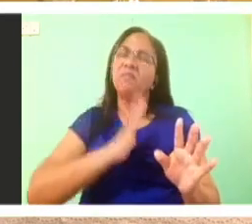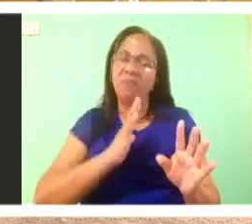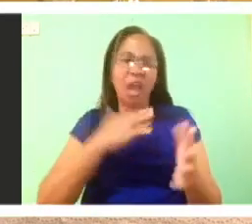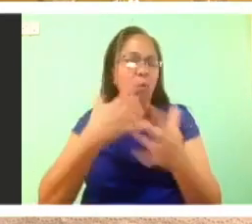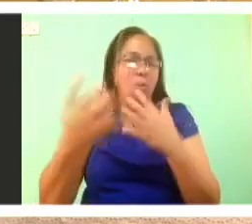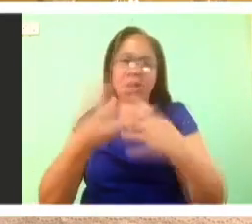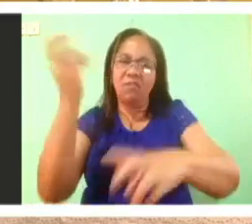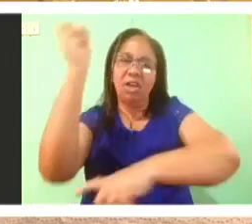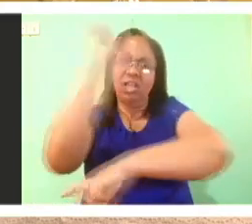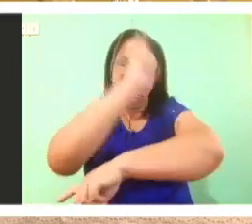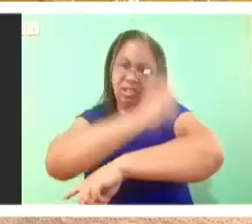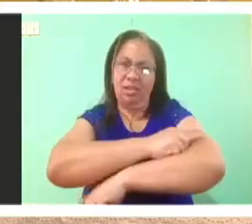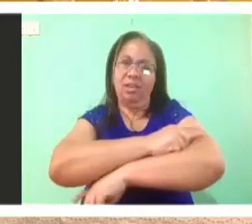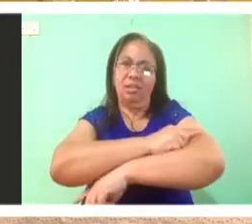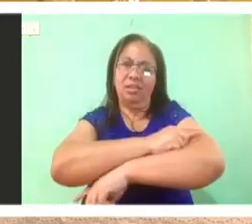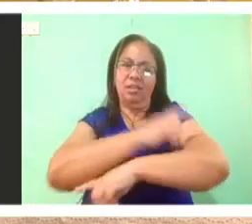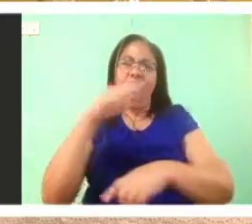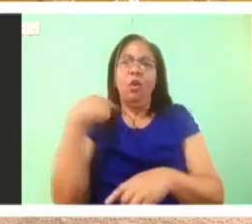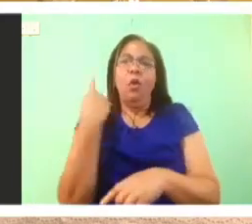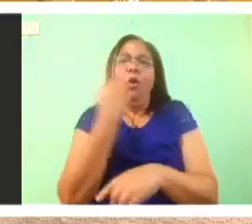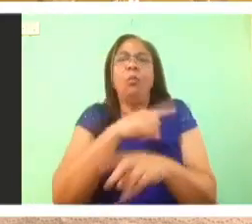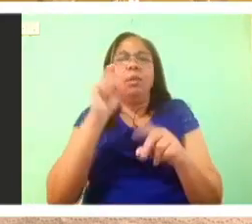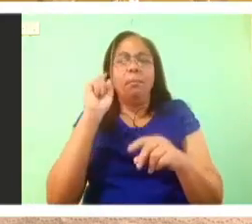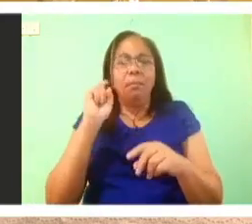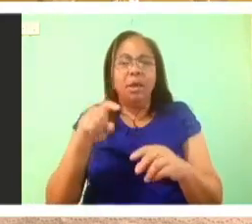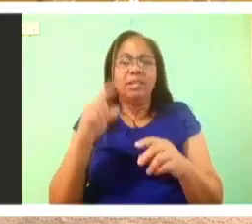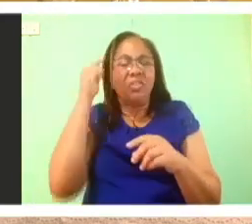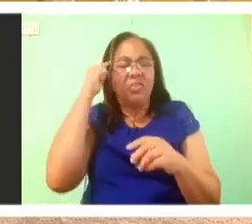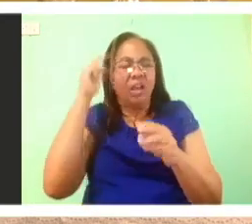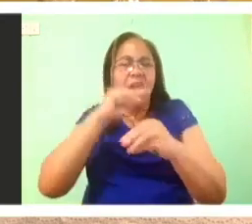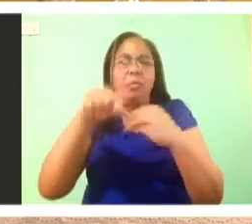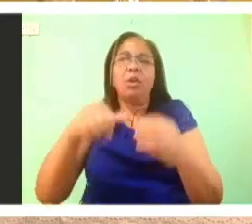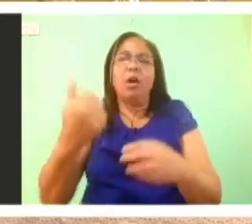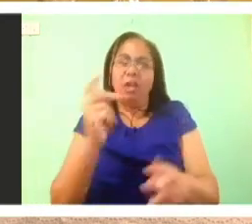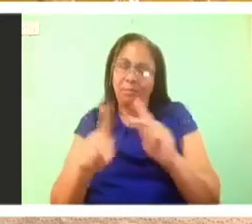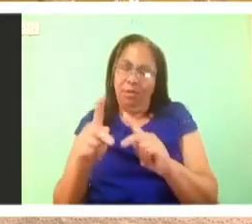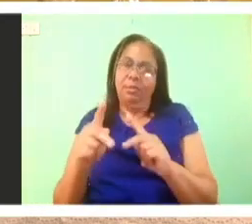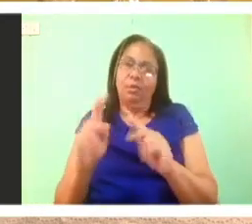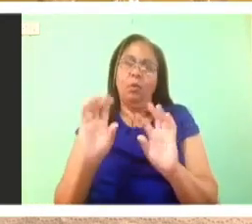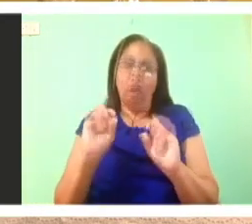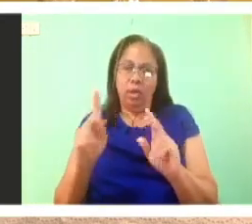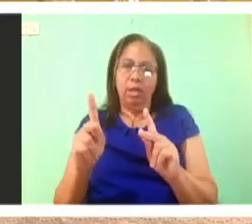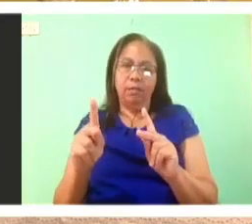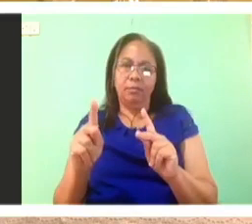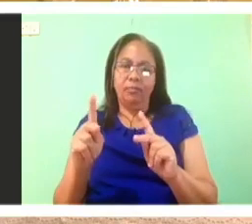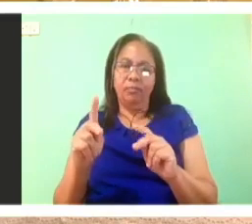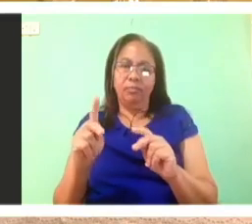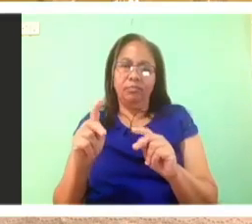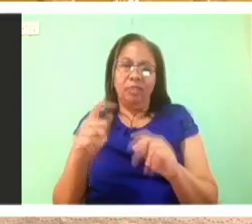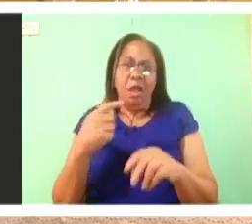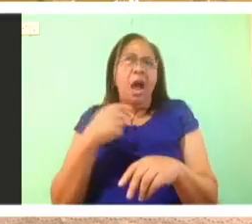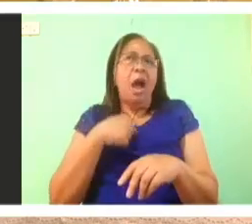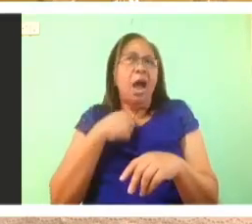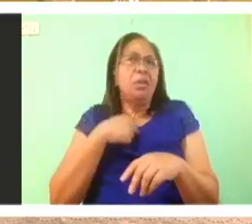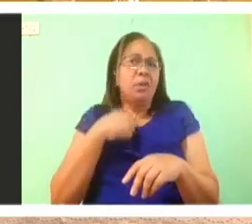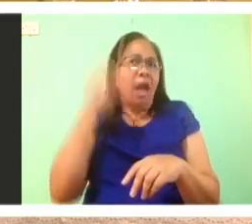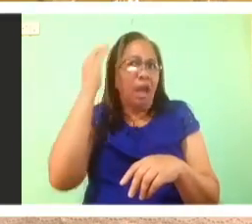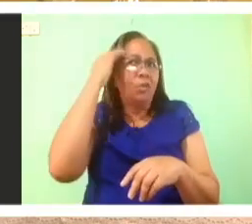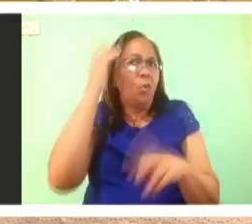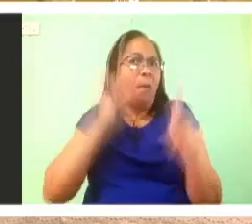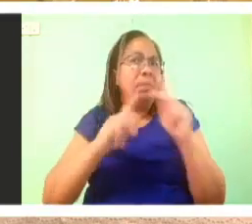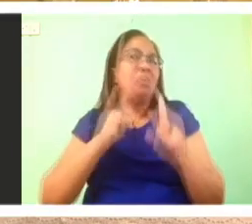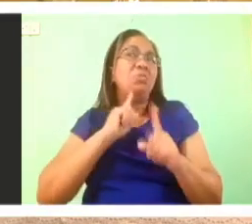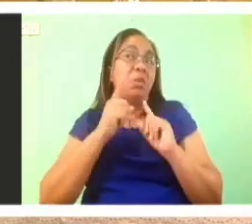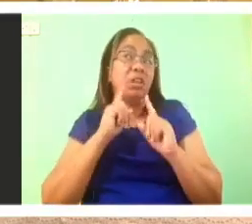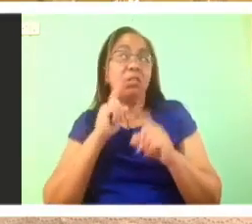to make a place for everybody to be able to come. I have heard the rumors. I don't know where they come from. But